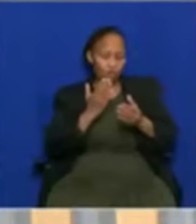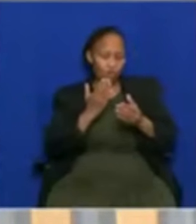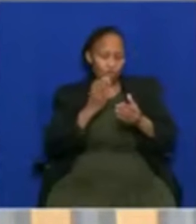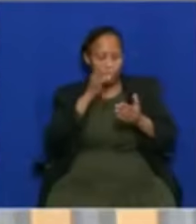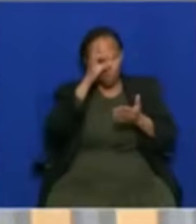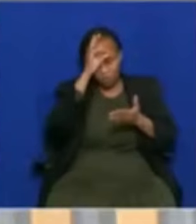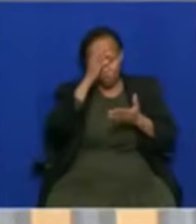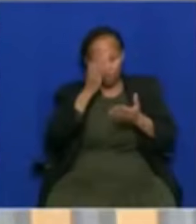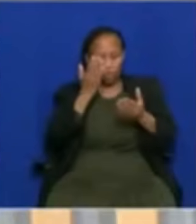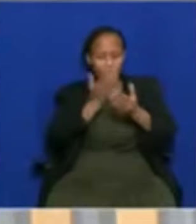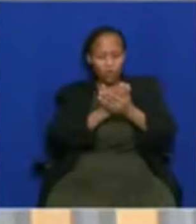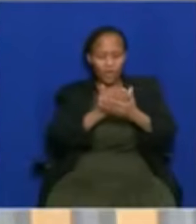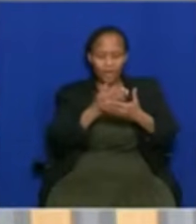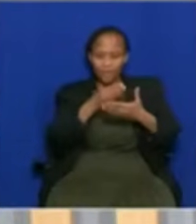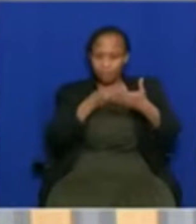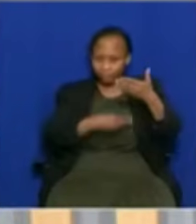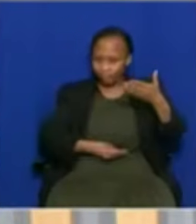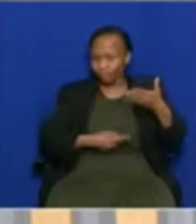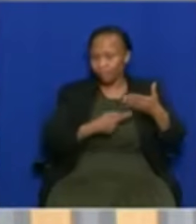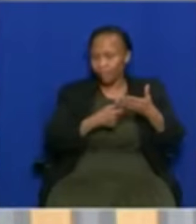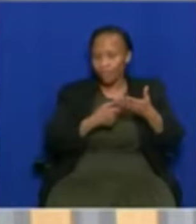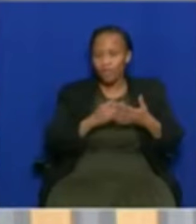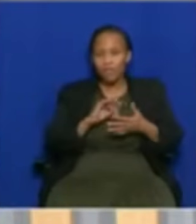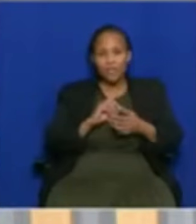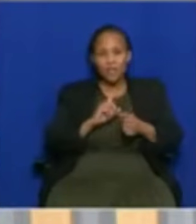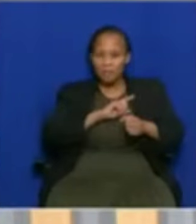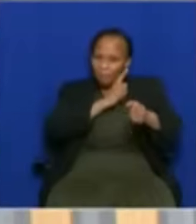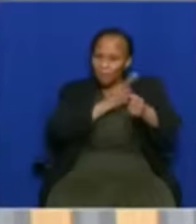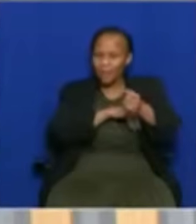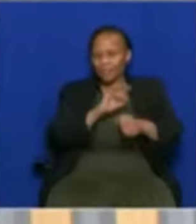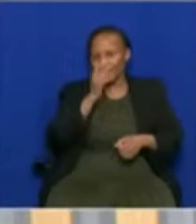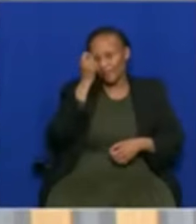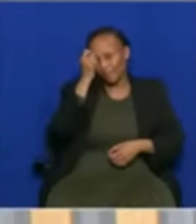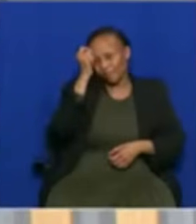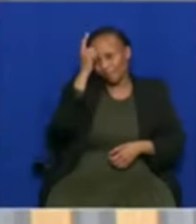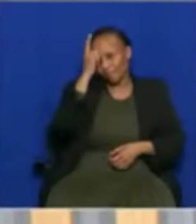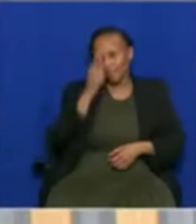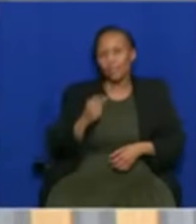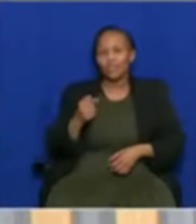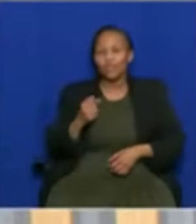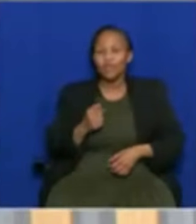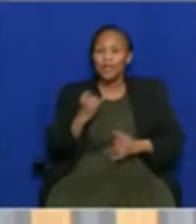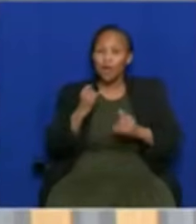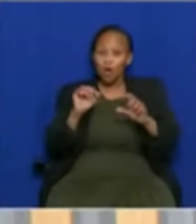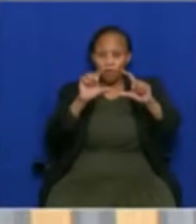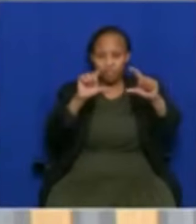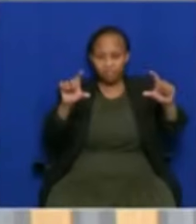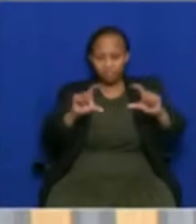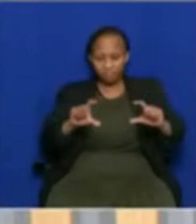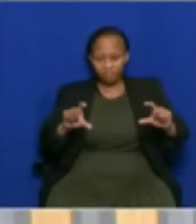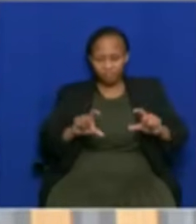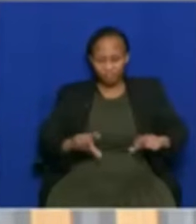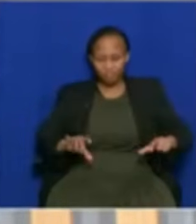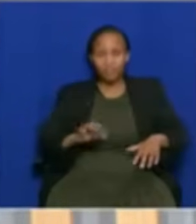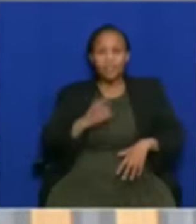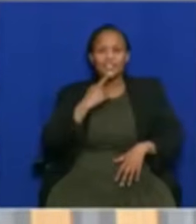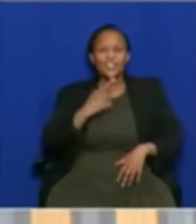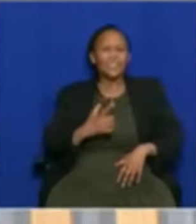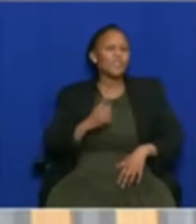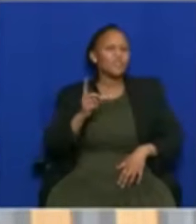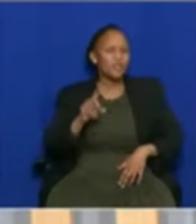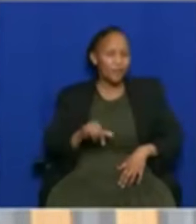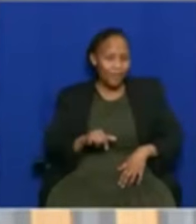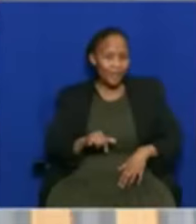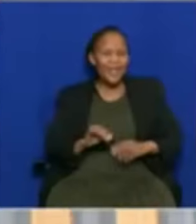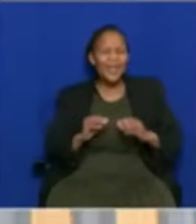mandate, what about what you say in these paragraphs has anything to do with your mandate prescribed